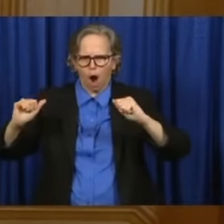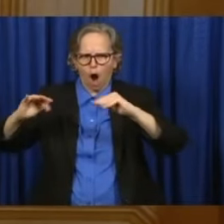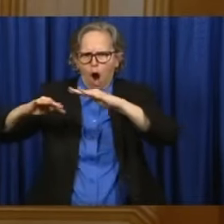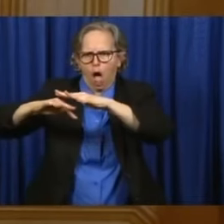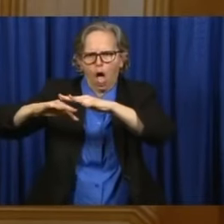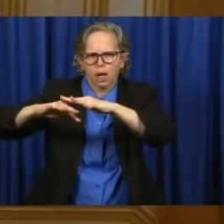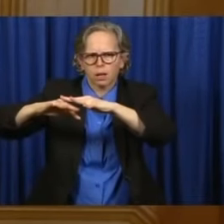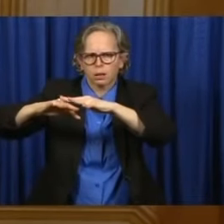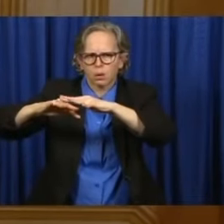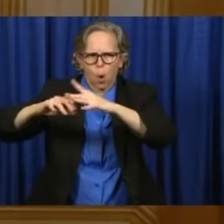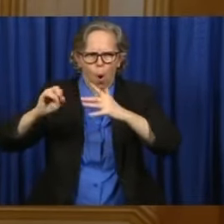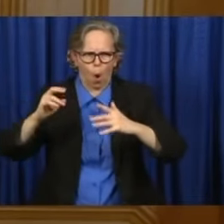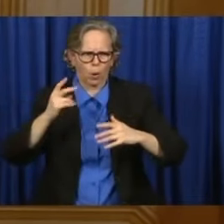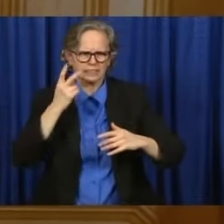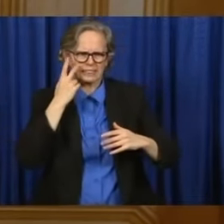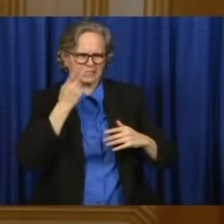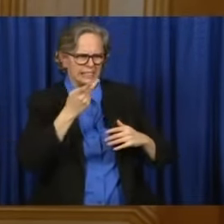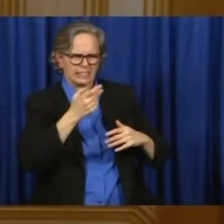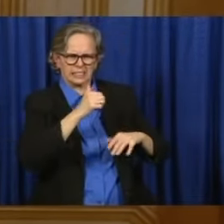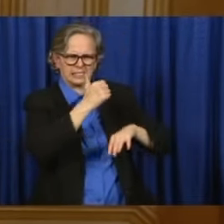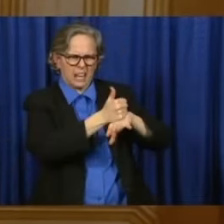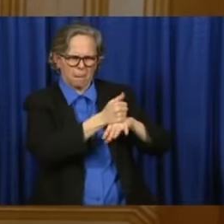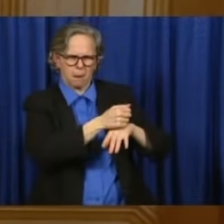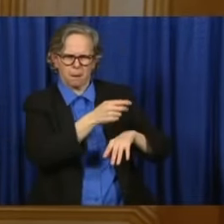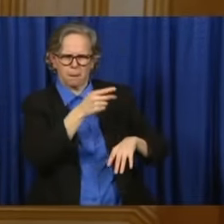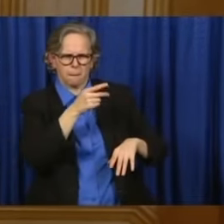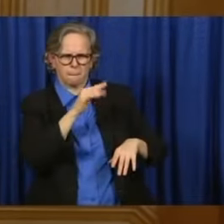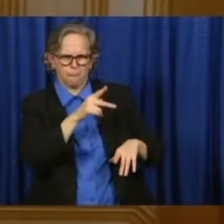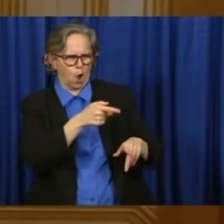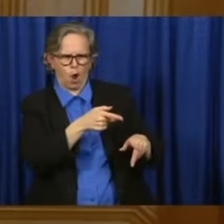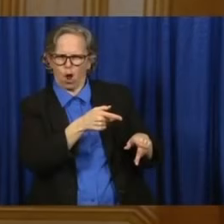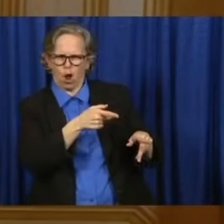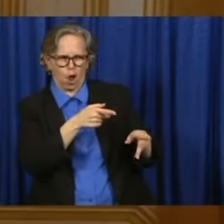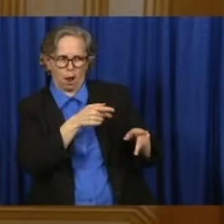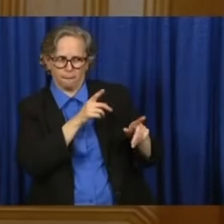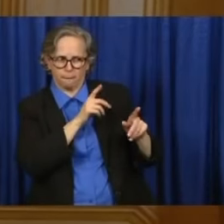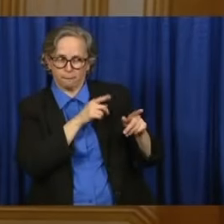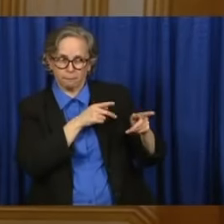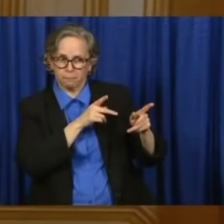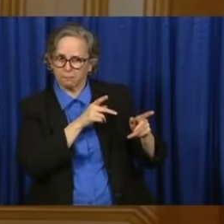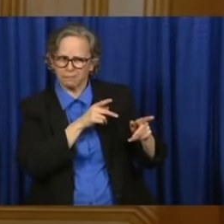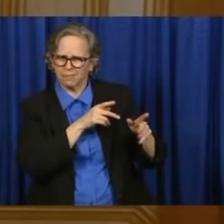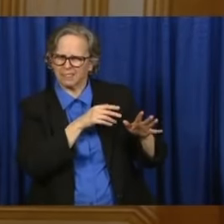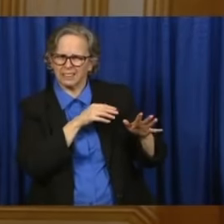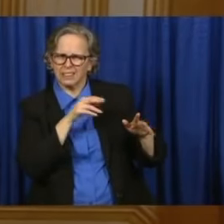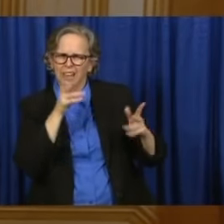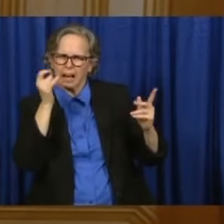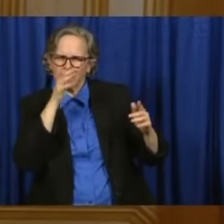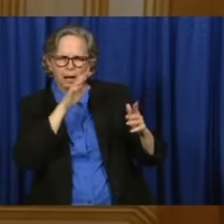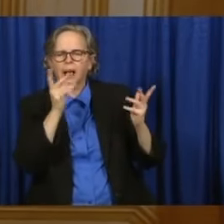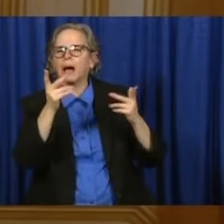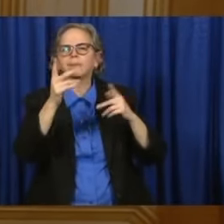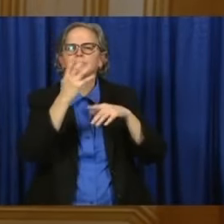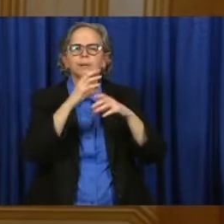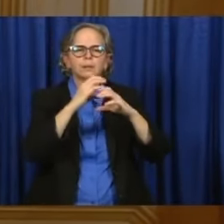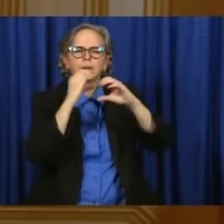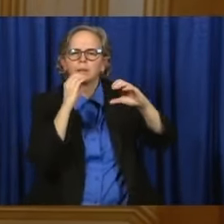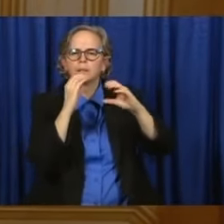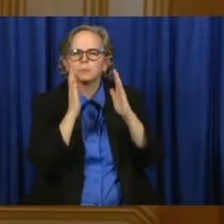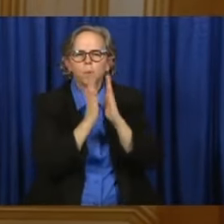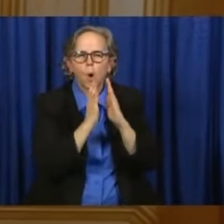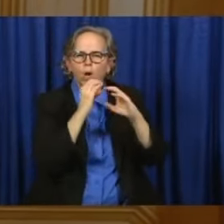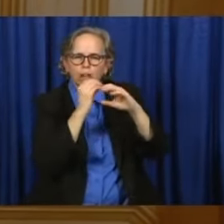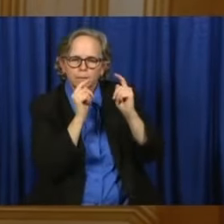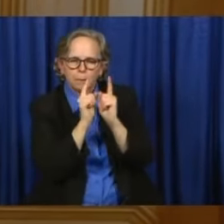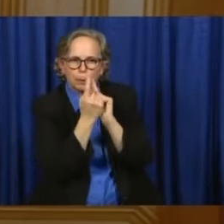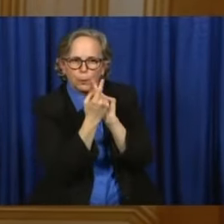with the trails that what they're seeing out there is people are coming in contact with each other or getting very close to each other and they really can't be